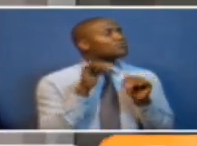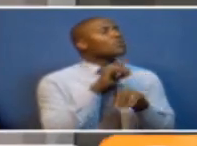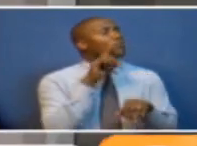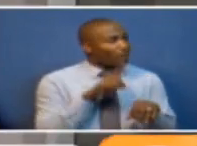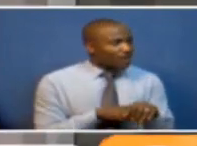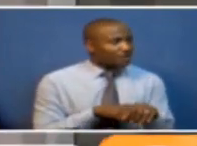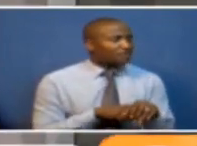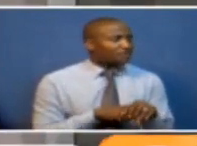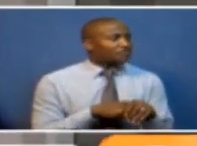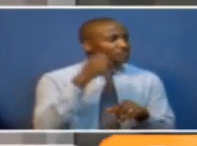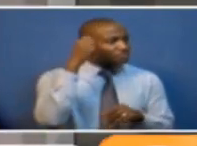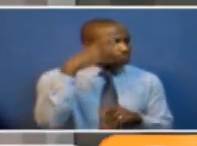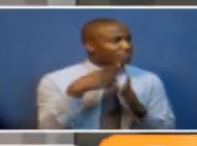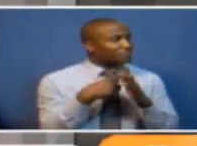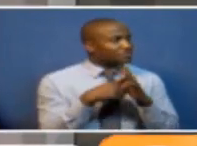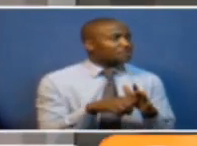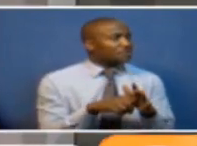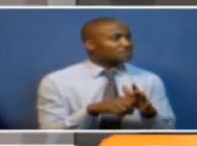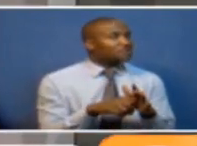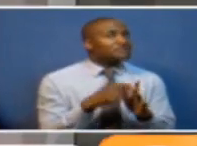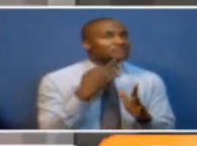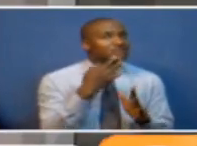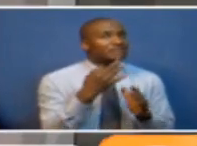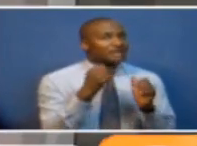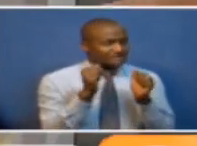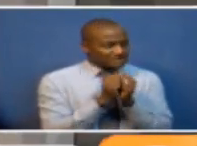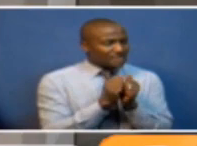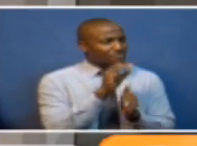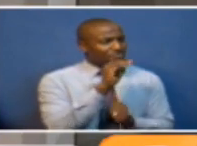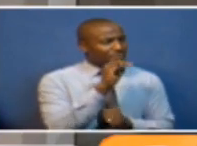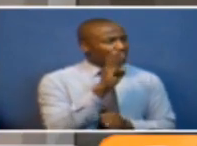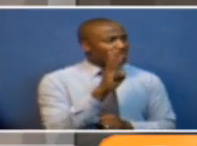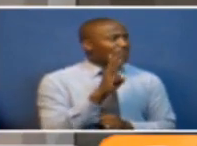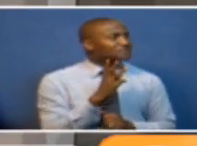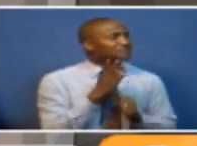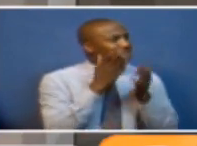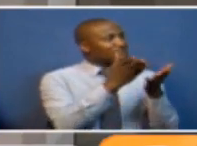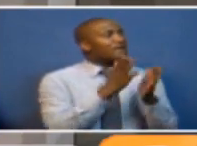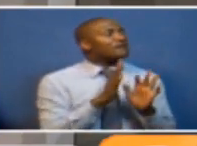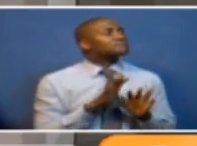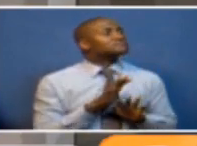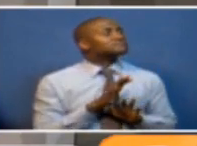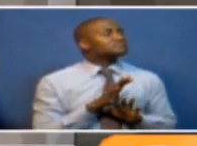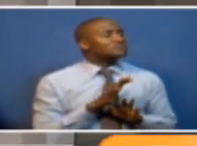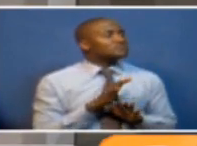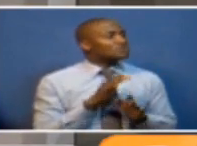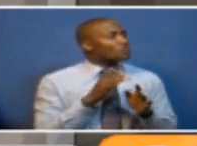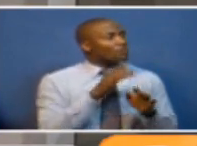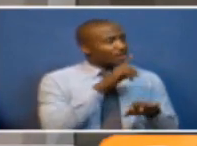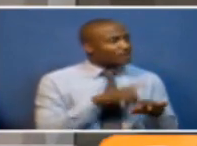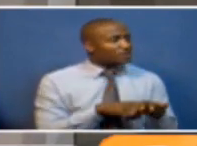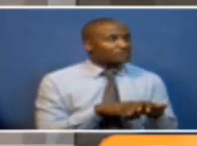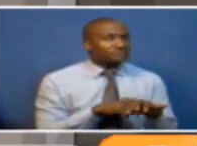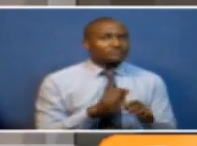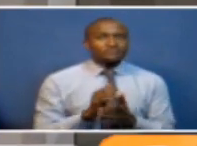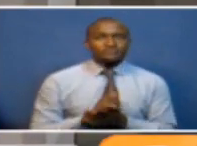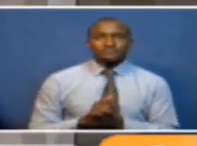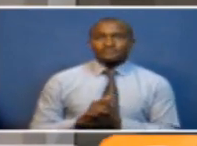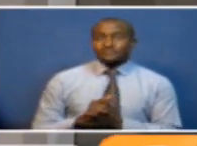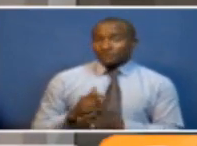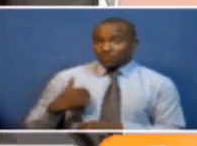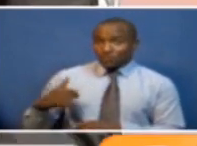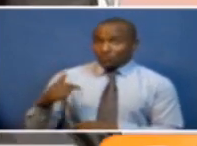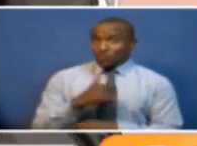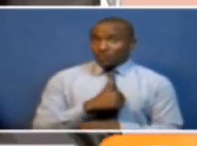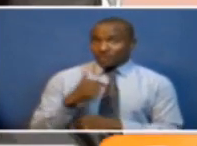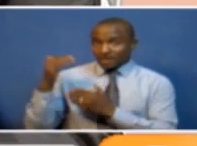to actually enter their homes? We're talking of 310 megawatts just sitting on that wind farm. So when do we have a deadline for that? We expect to get